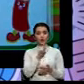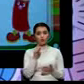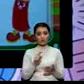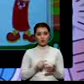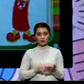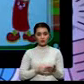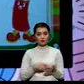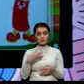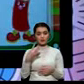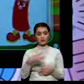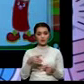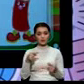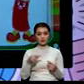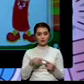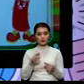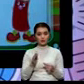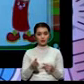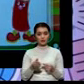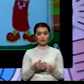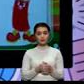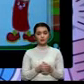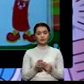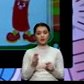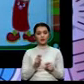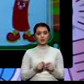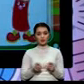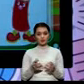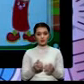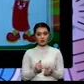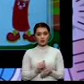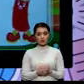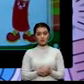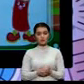Noma'lum sonimiz 40 ga teng ekan. Endi tekshirib olamiz.